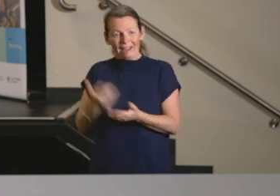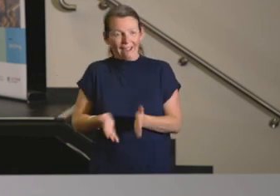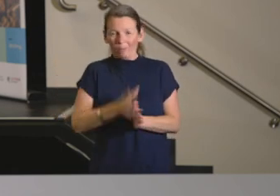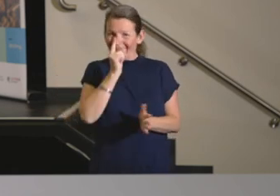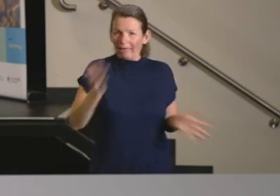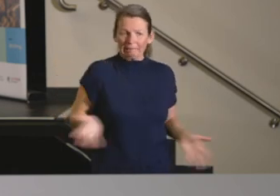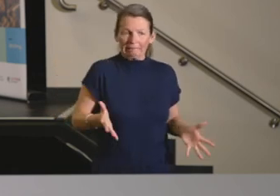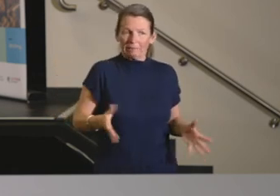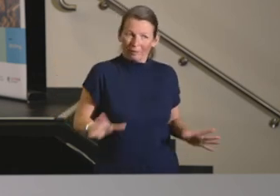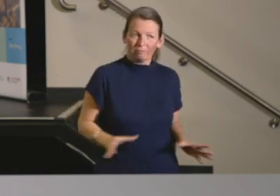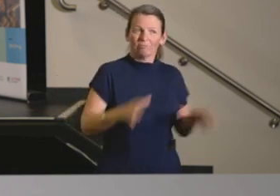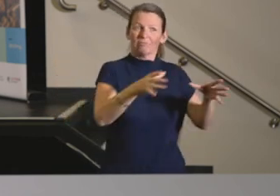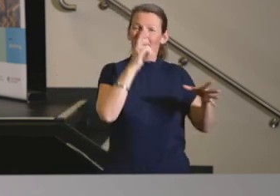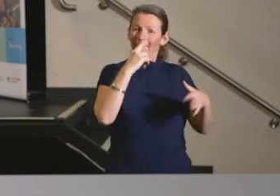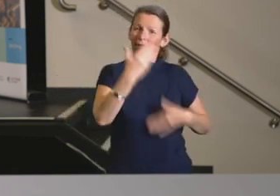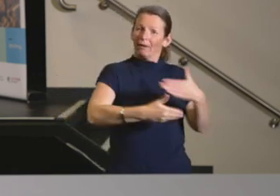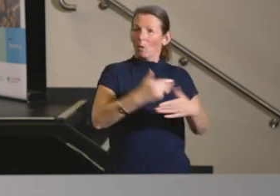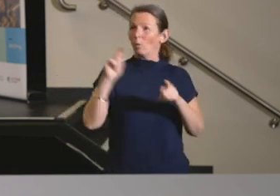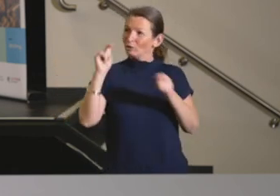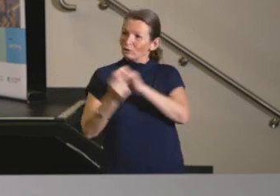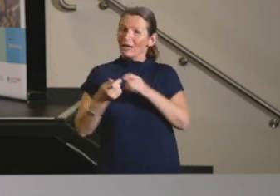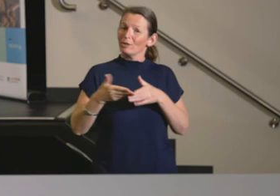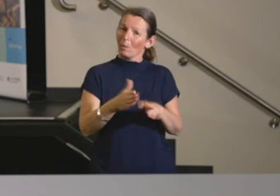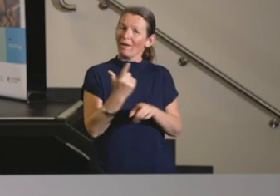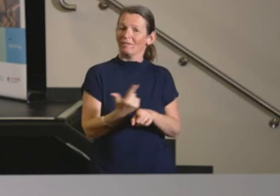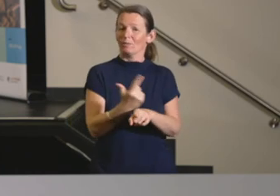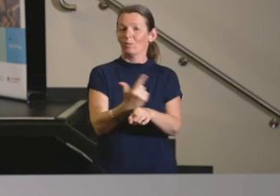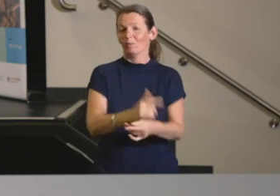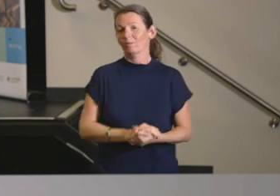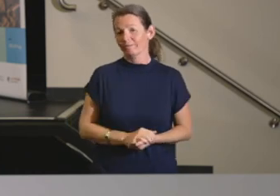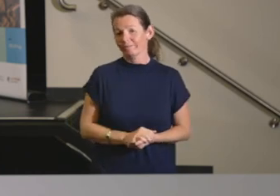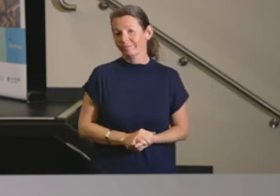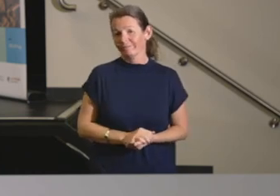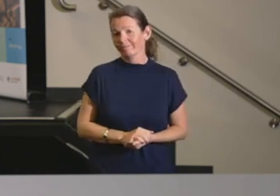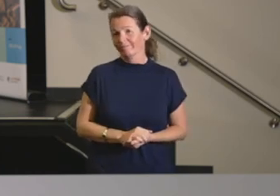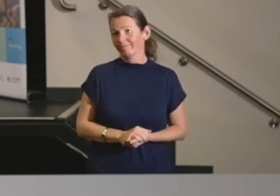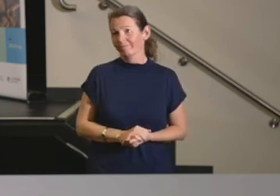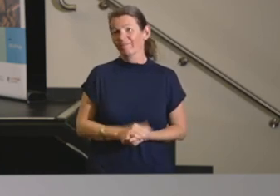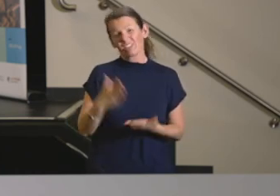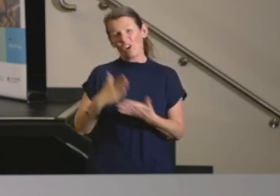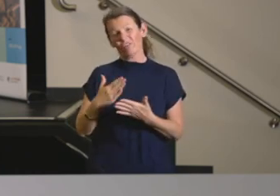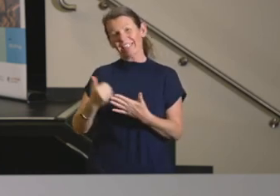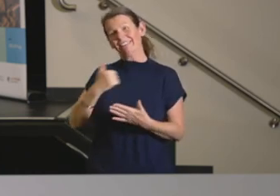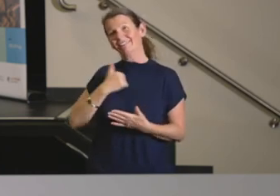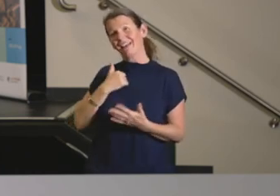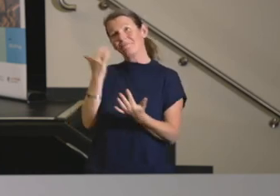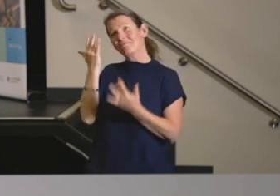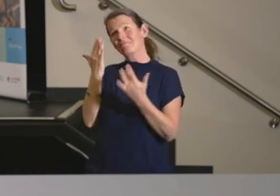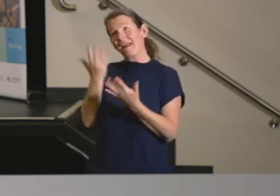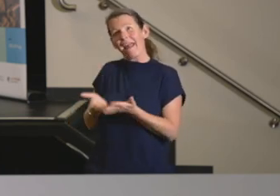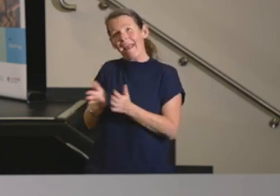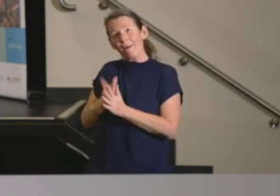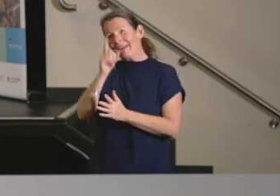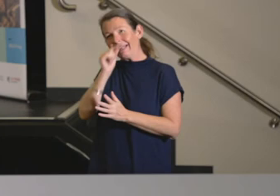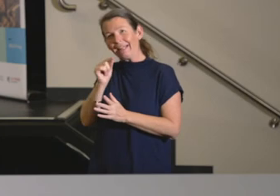and bring our people along. So when we think about it, it's our dilemma, thinking about the future and how we're going to handle